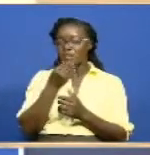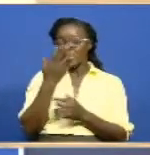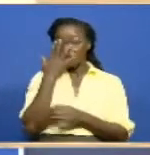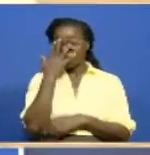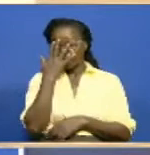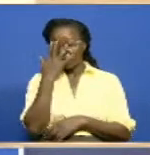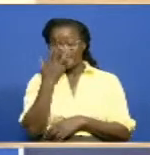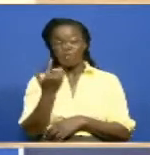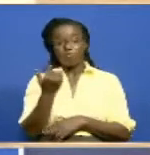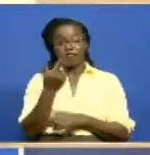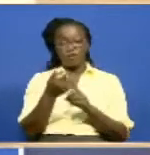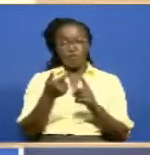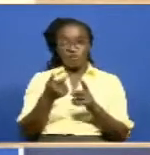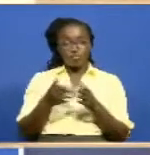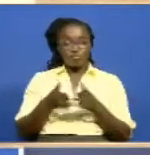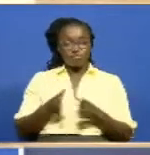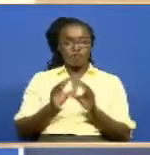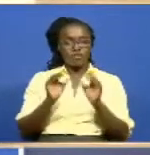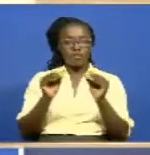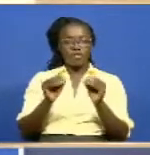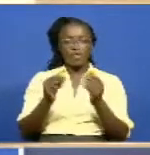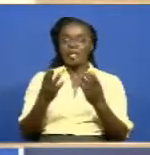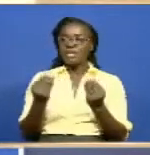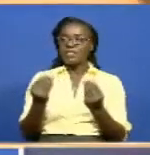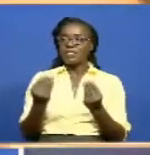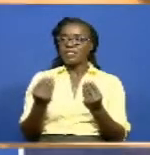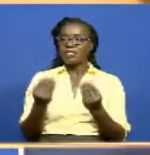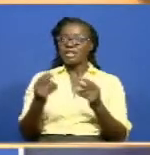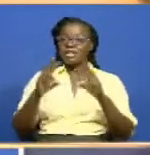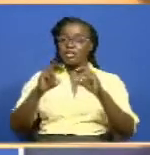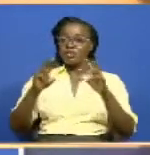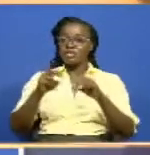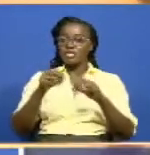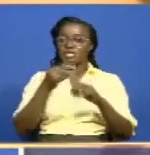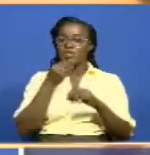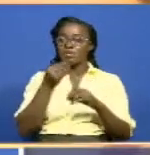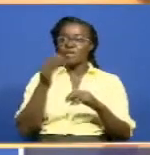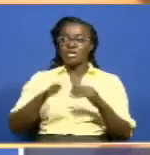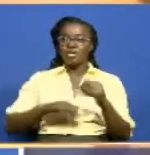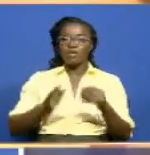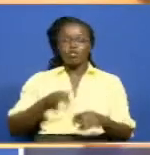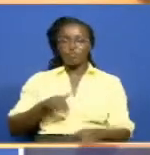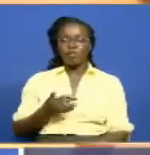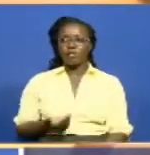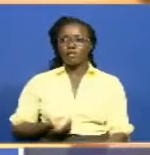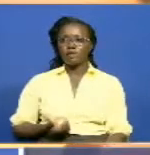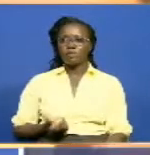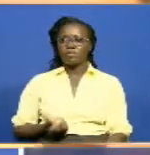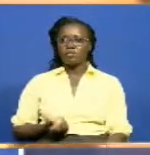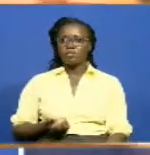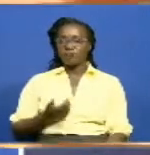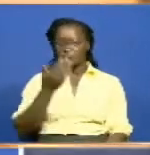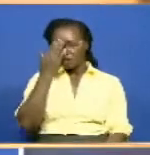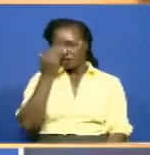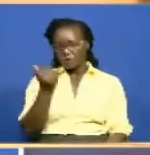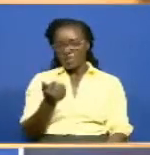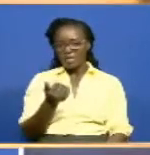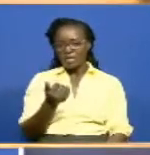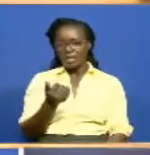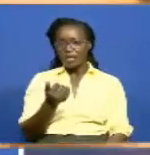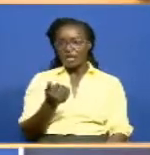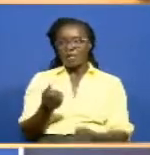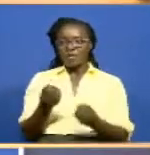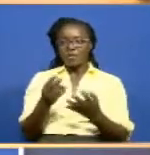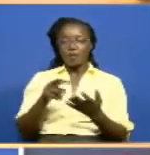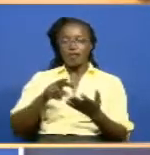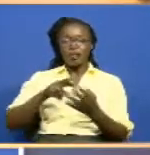subject of infertility. It's easier to investigate the male than the female, because there are many investigations